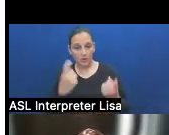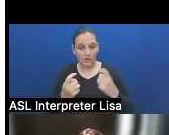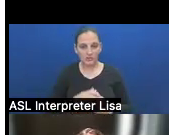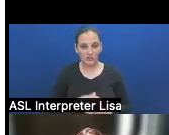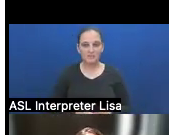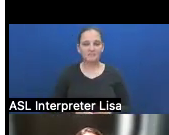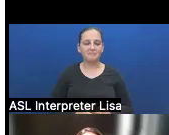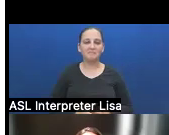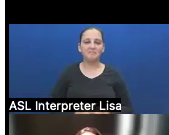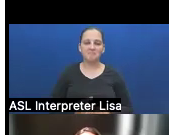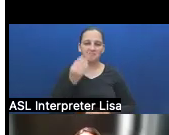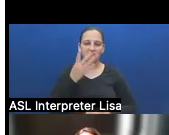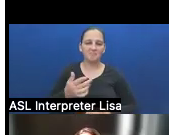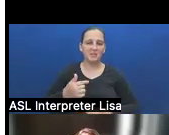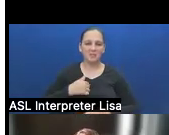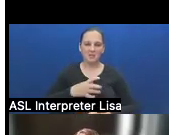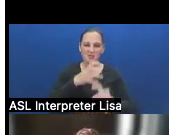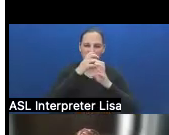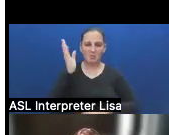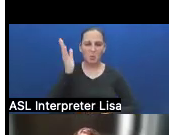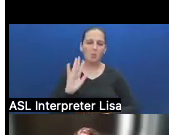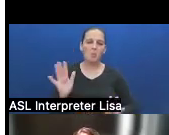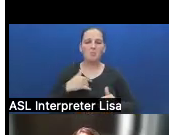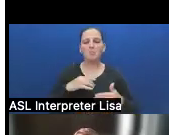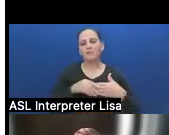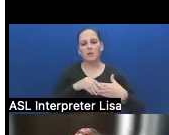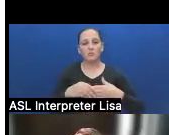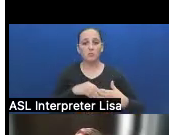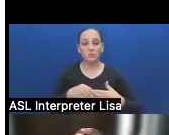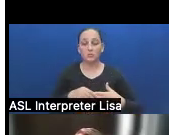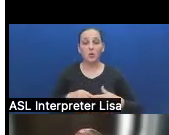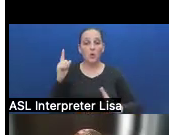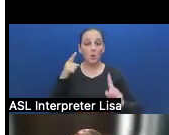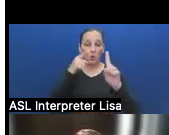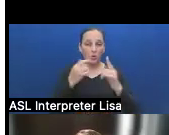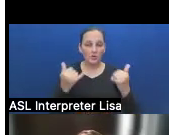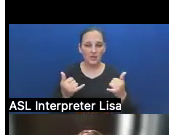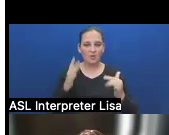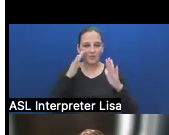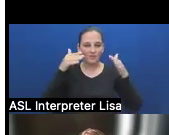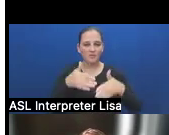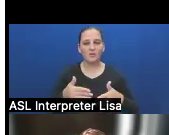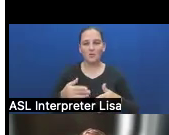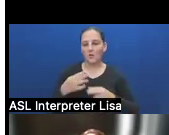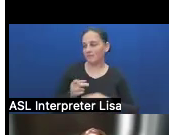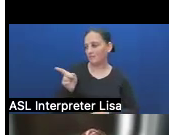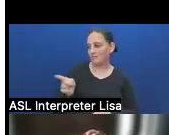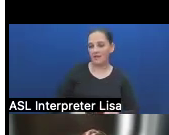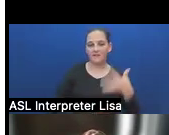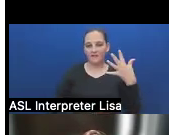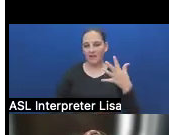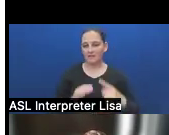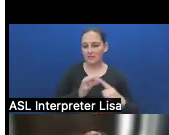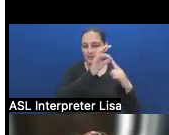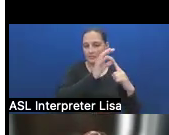fairly flexible presenter. The main goal today is to really focus on the 5 exceptions and